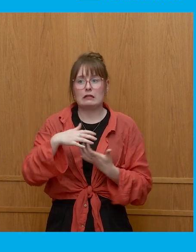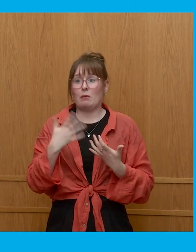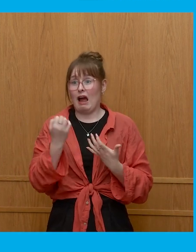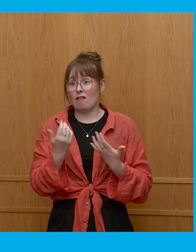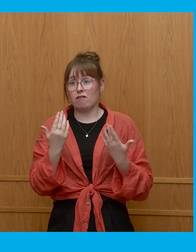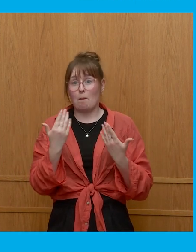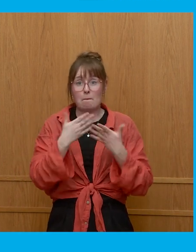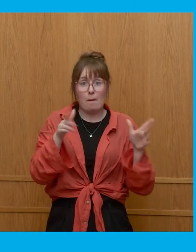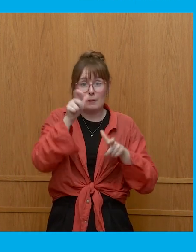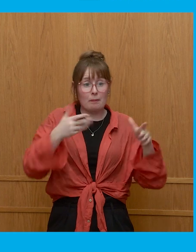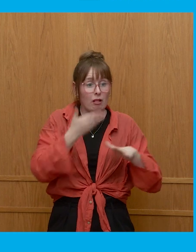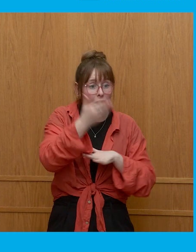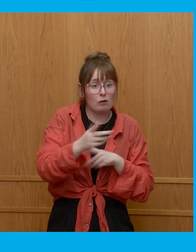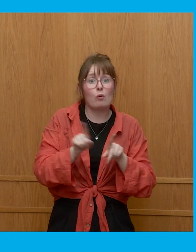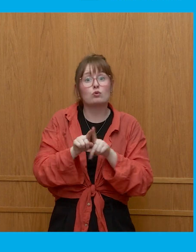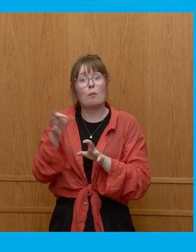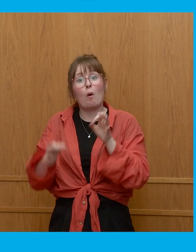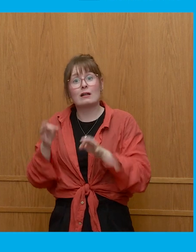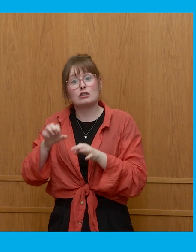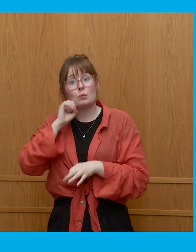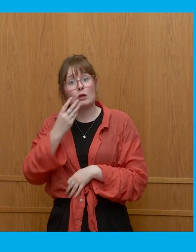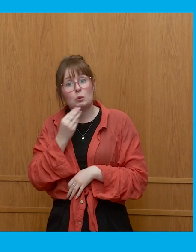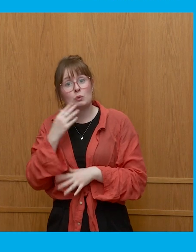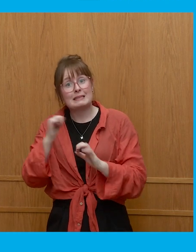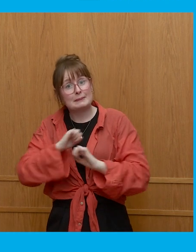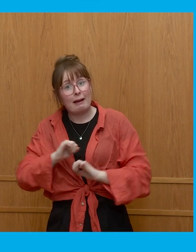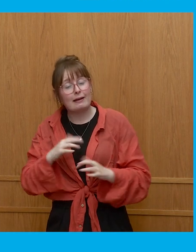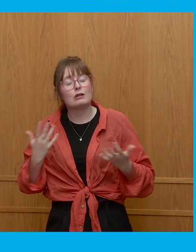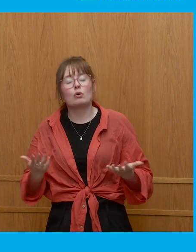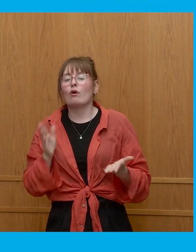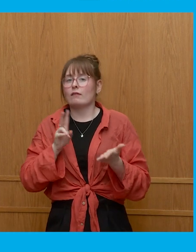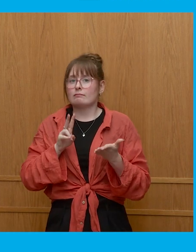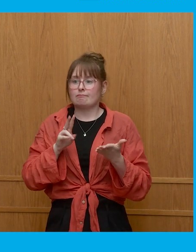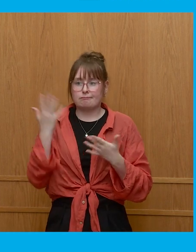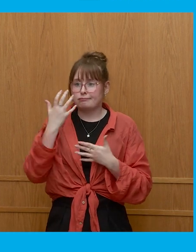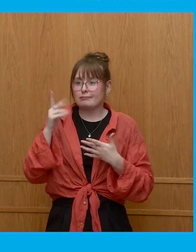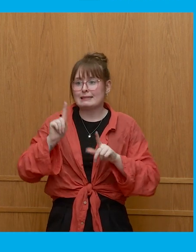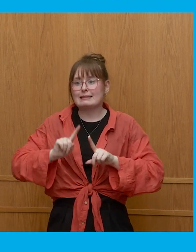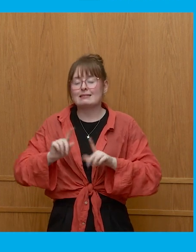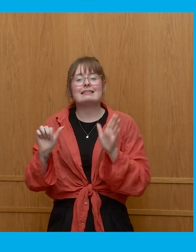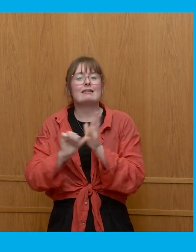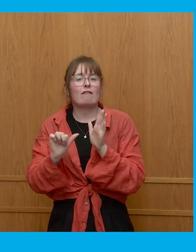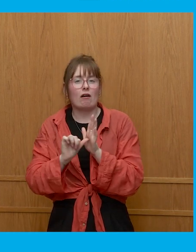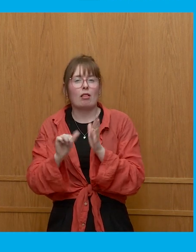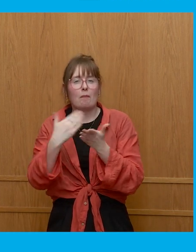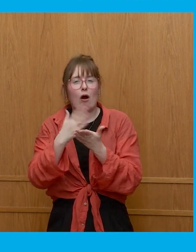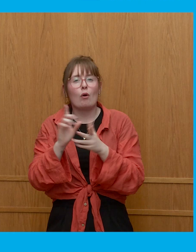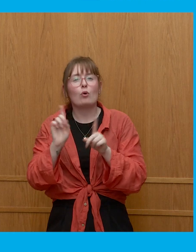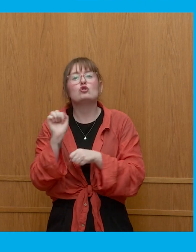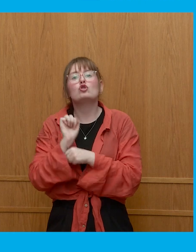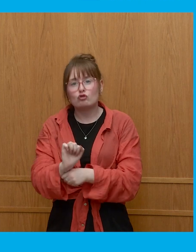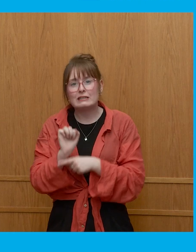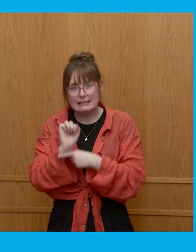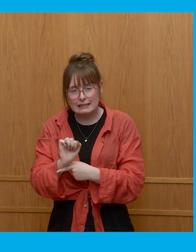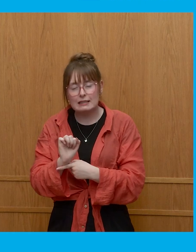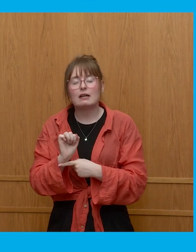or politicians. So you have a very difficult system of security that we had to take into